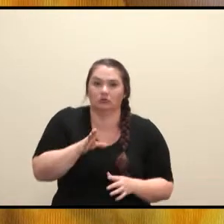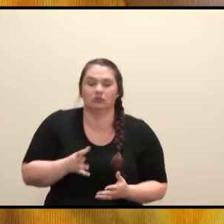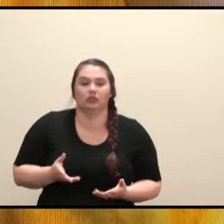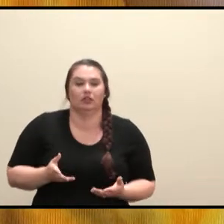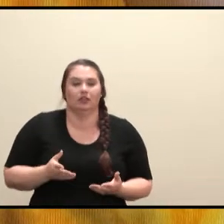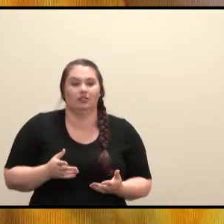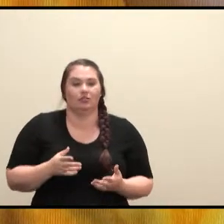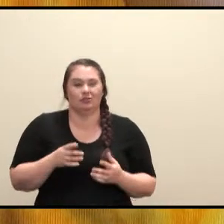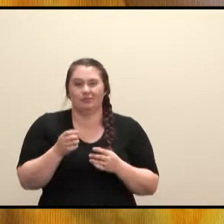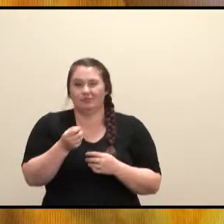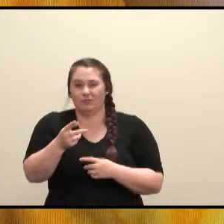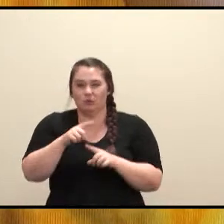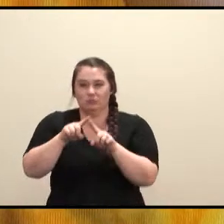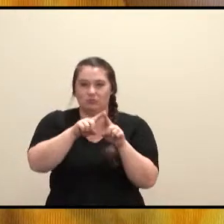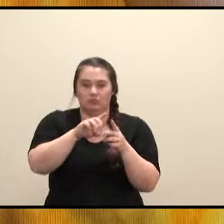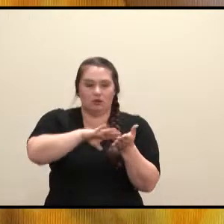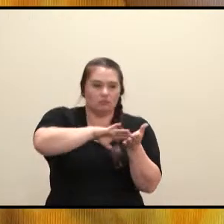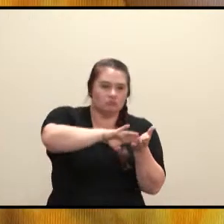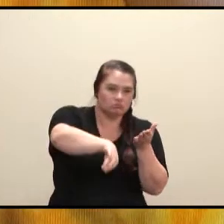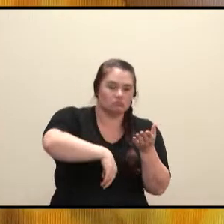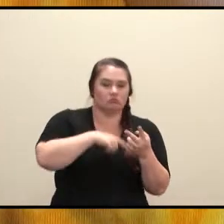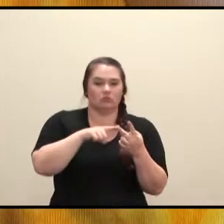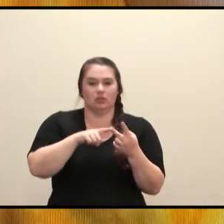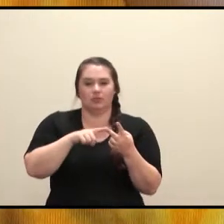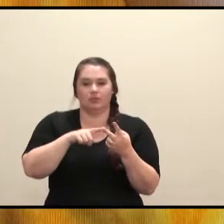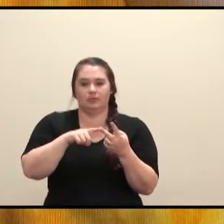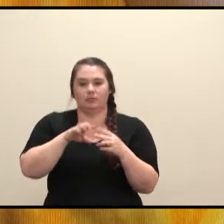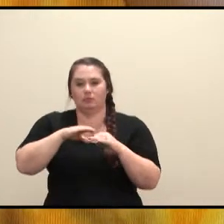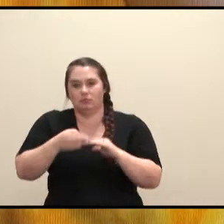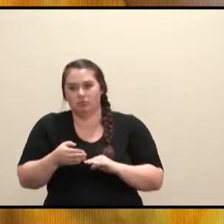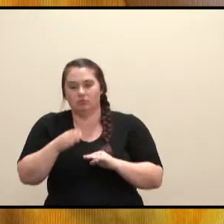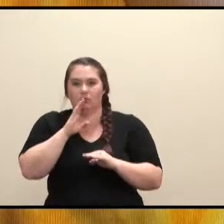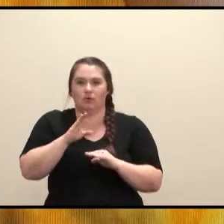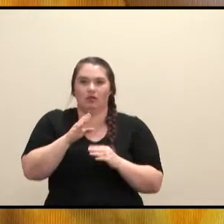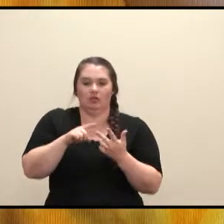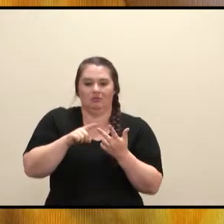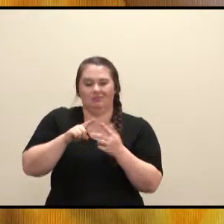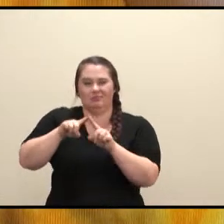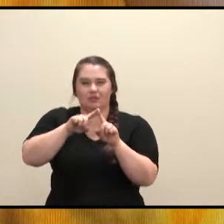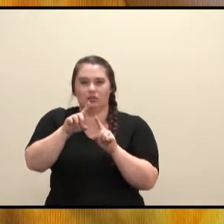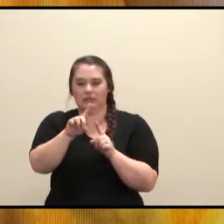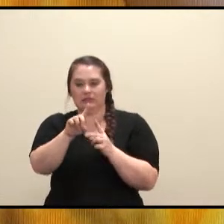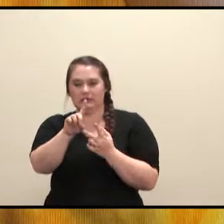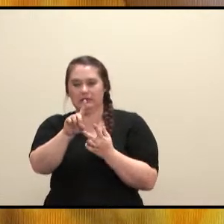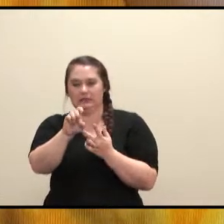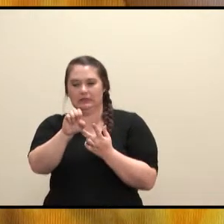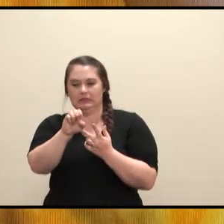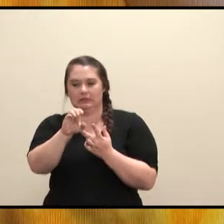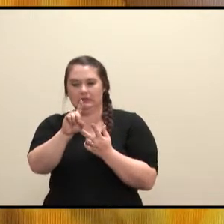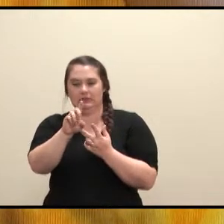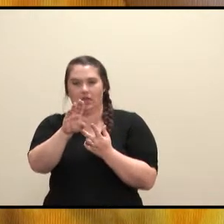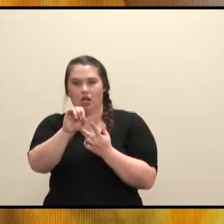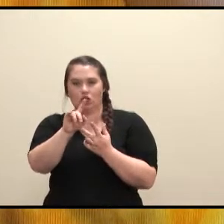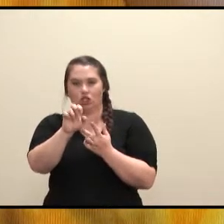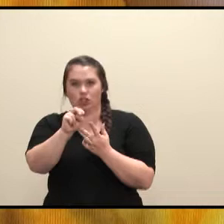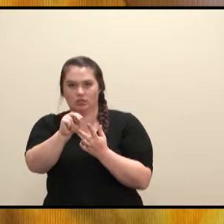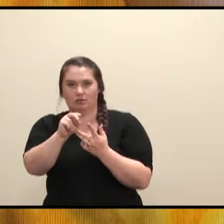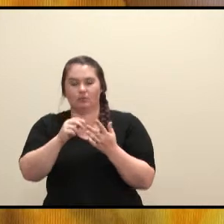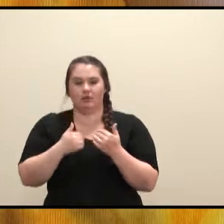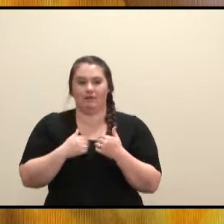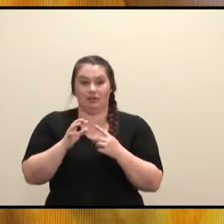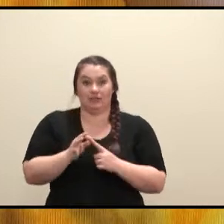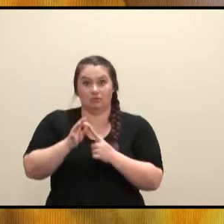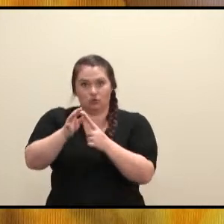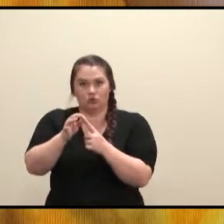exemptions and deductions. I mean, such as we have the Freeport exemption that we offer locally. We offer exemptions on leased